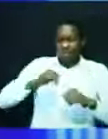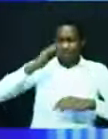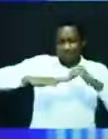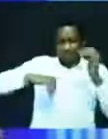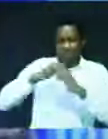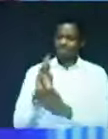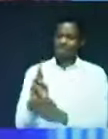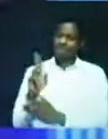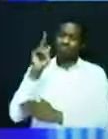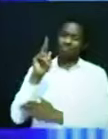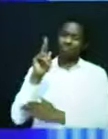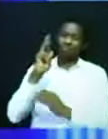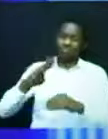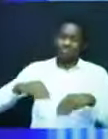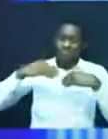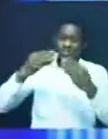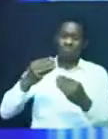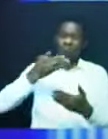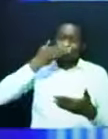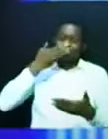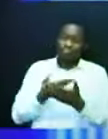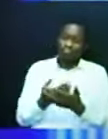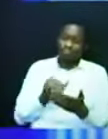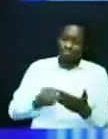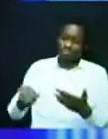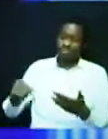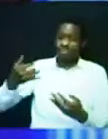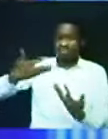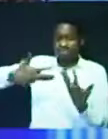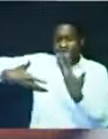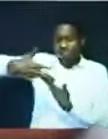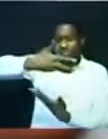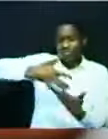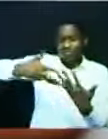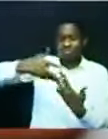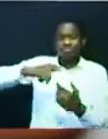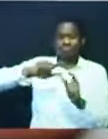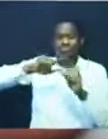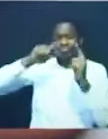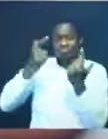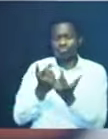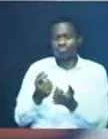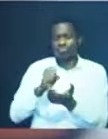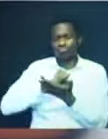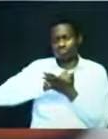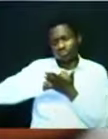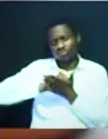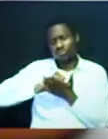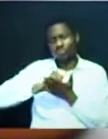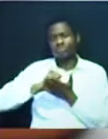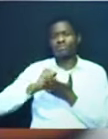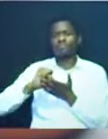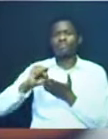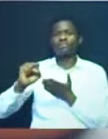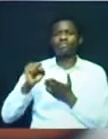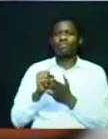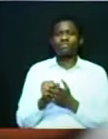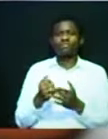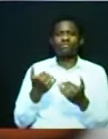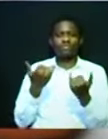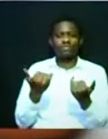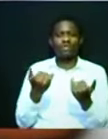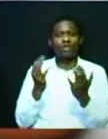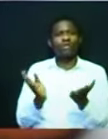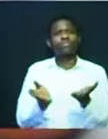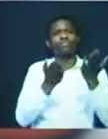bet you me de mo si ho. And give you inheritance. Na mama japade e. Among all those who are sanctified. Wo a pati wo hunu nyina. Now I commit